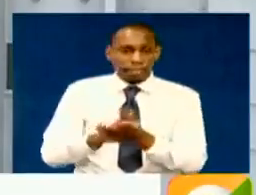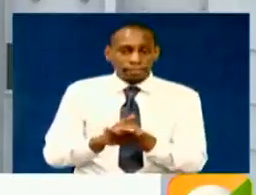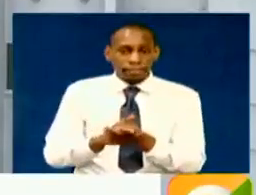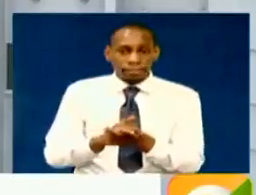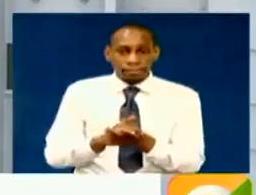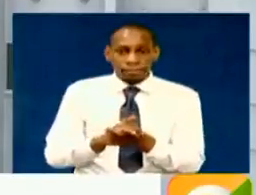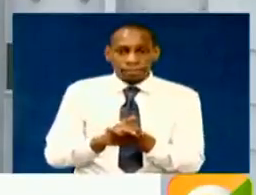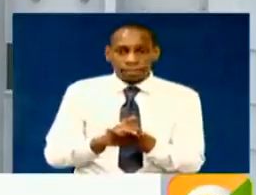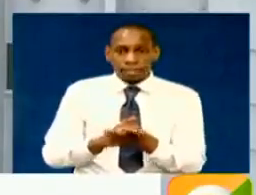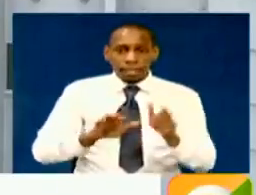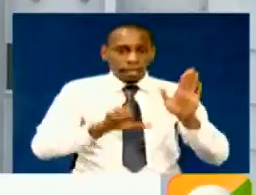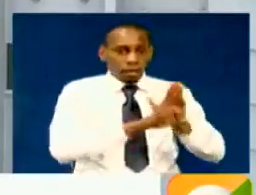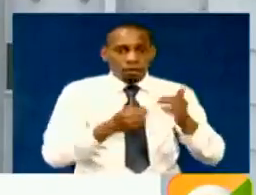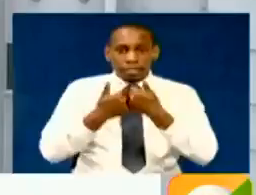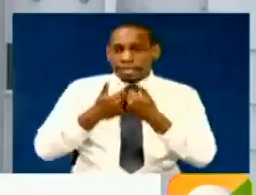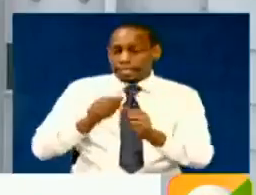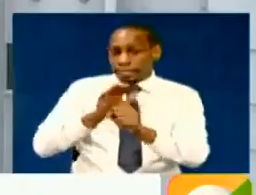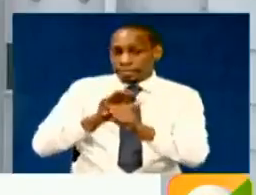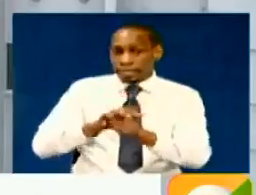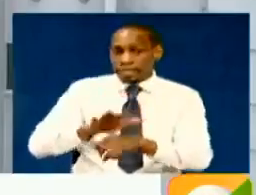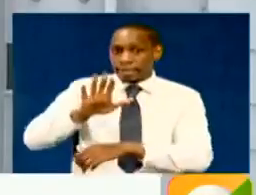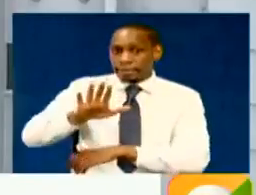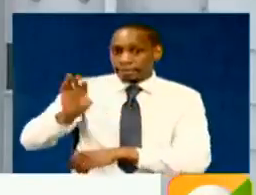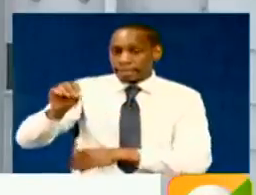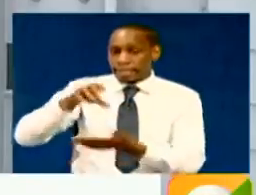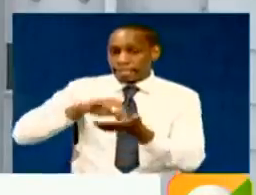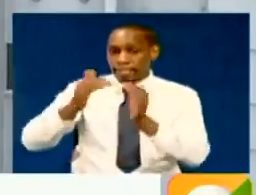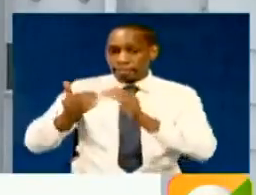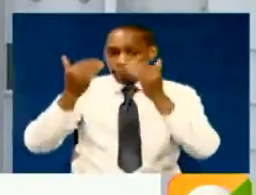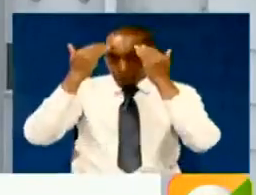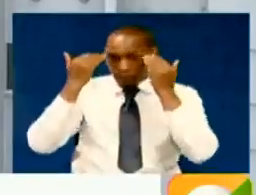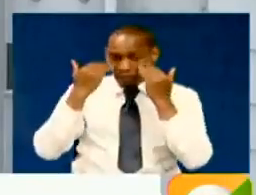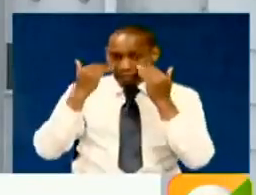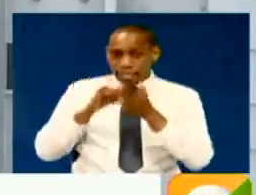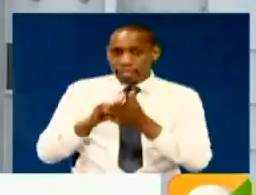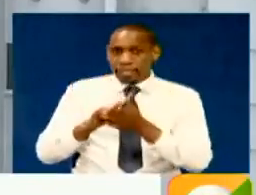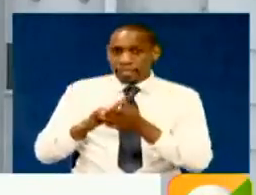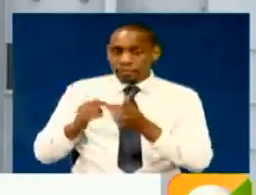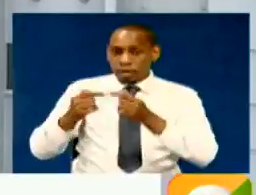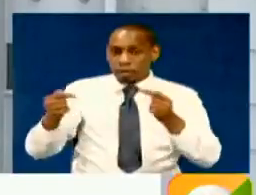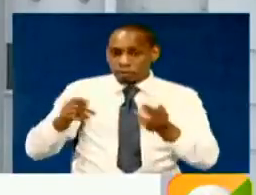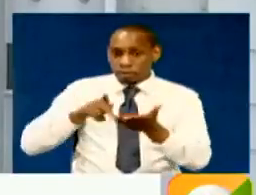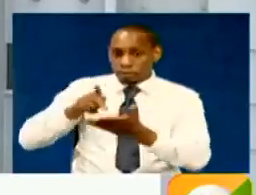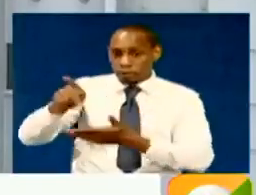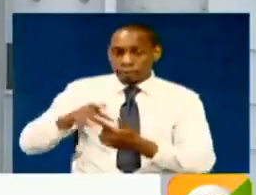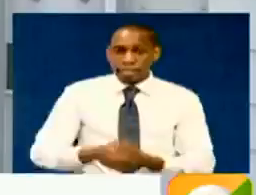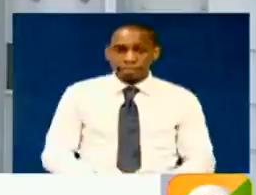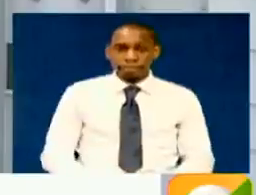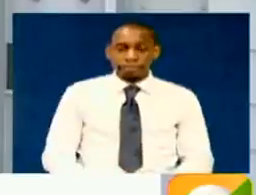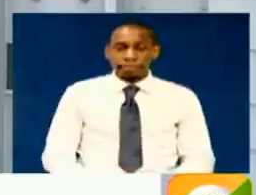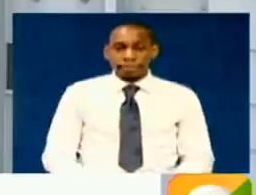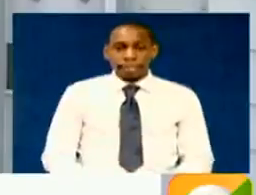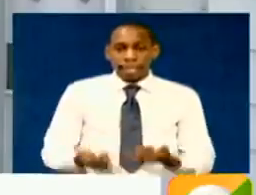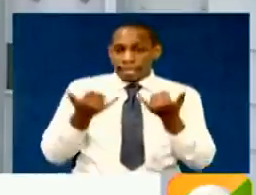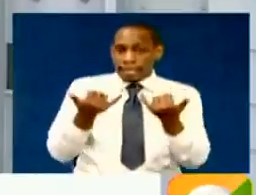to one lawsuit, but up to 50 cases that challenged the stages of procurement. And here we